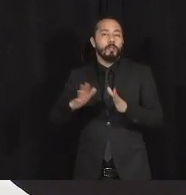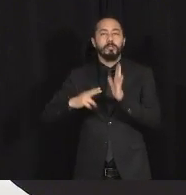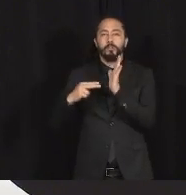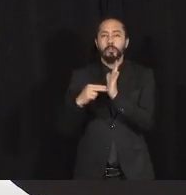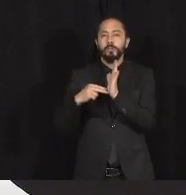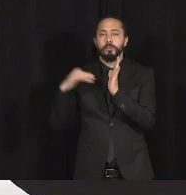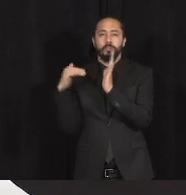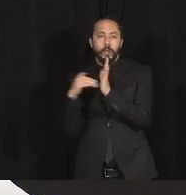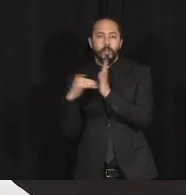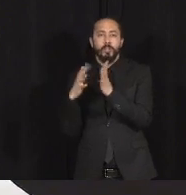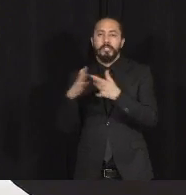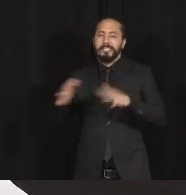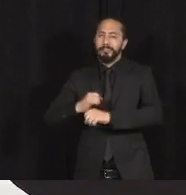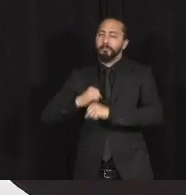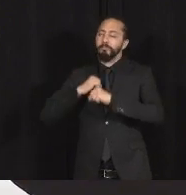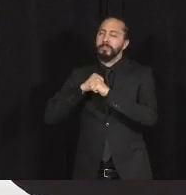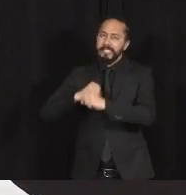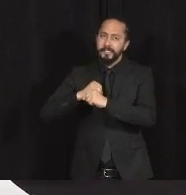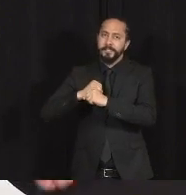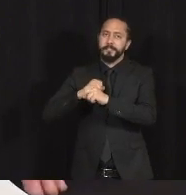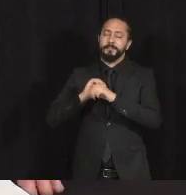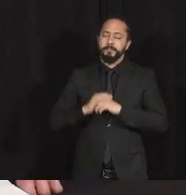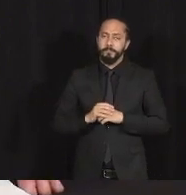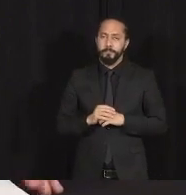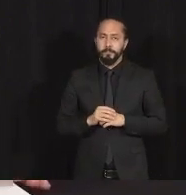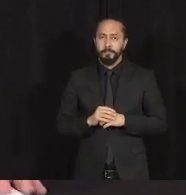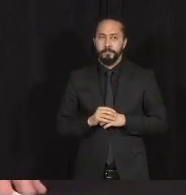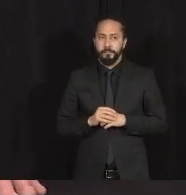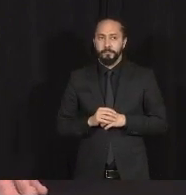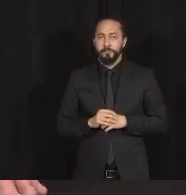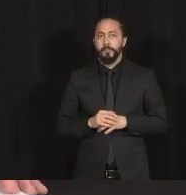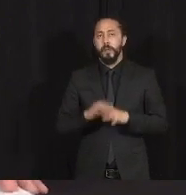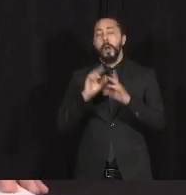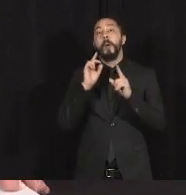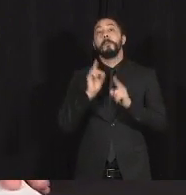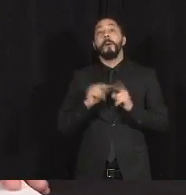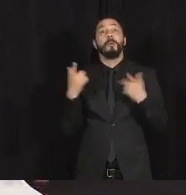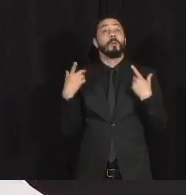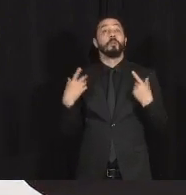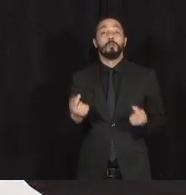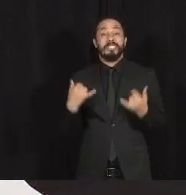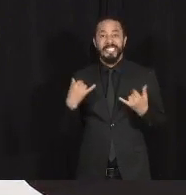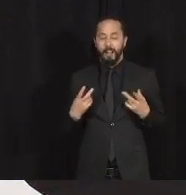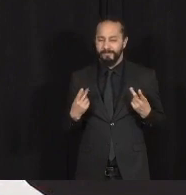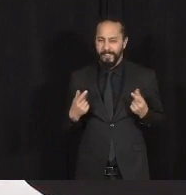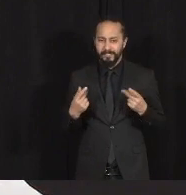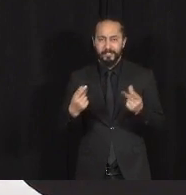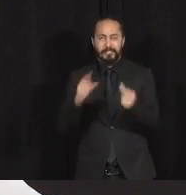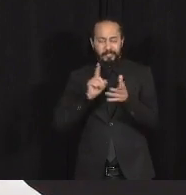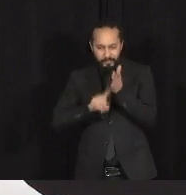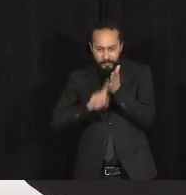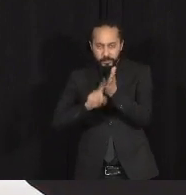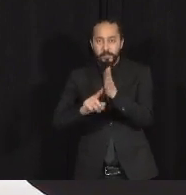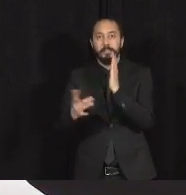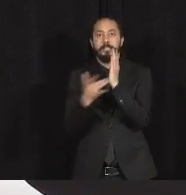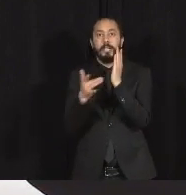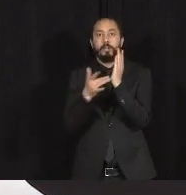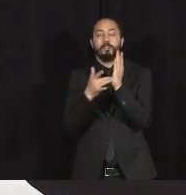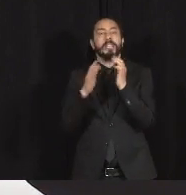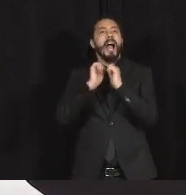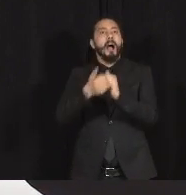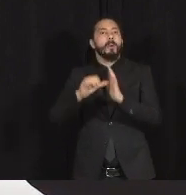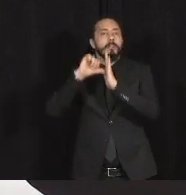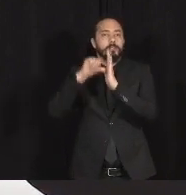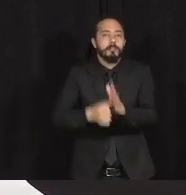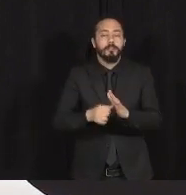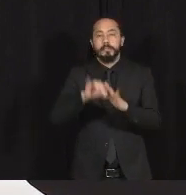We are exploring rapidly use of technology to reinforce self-isolation, including, for